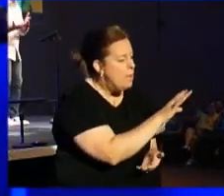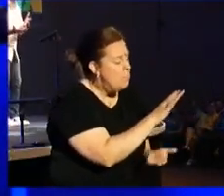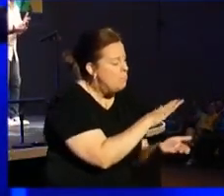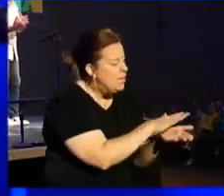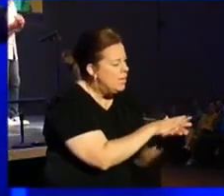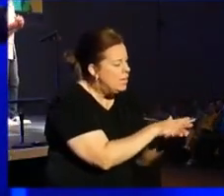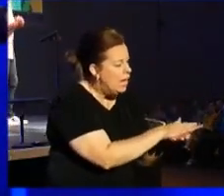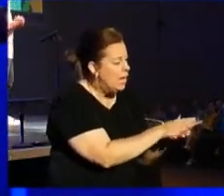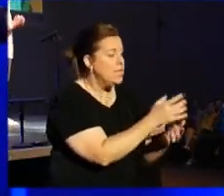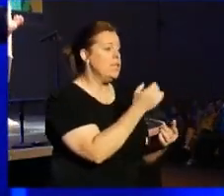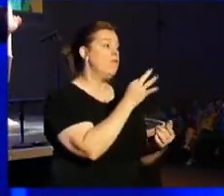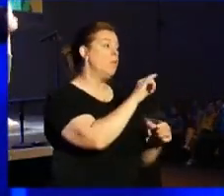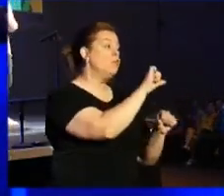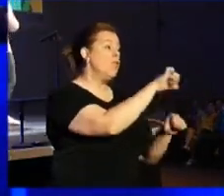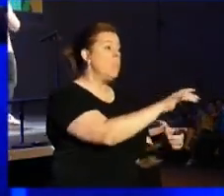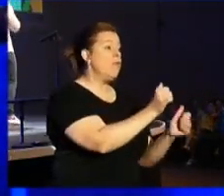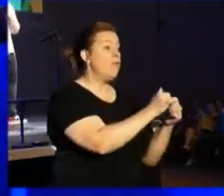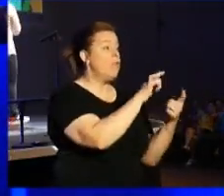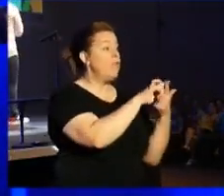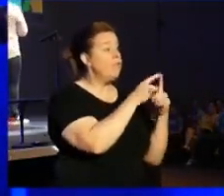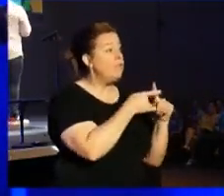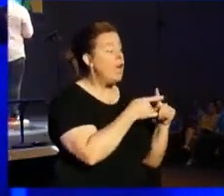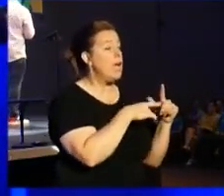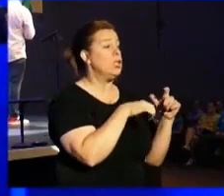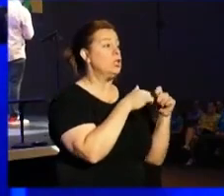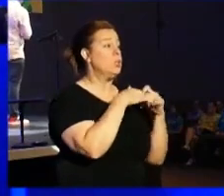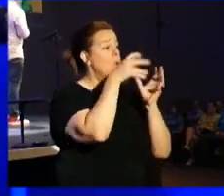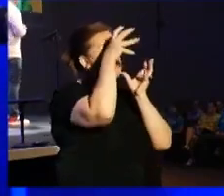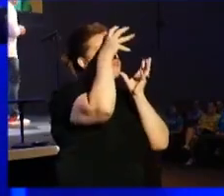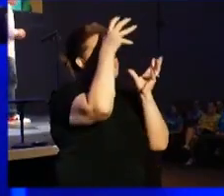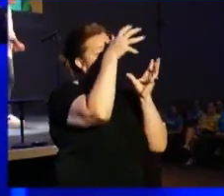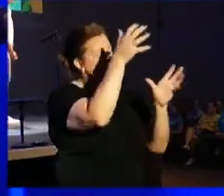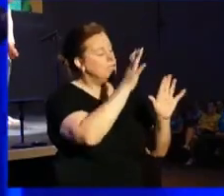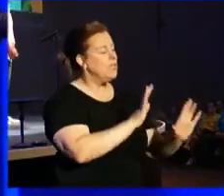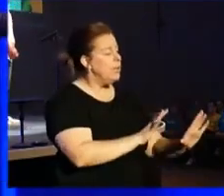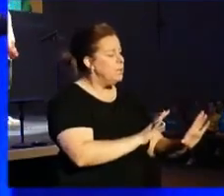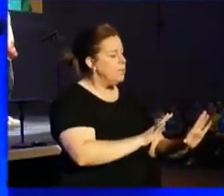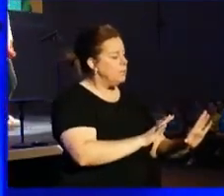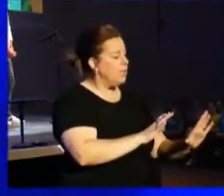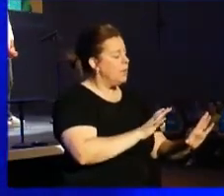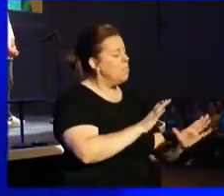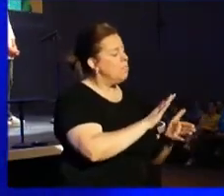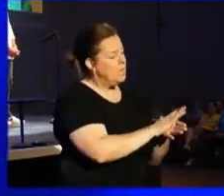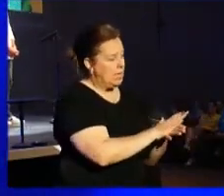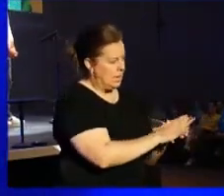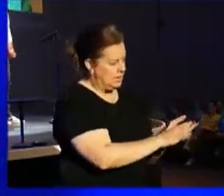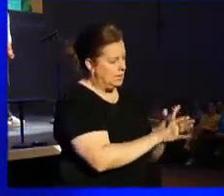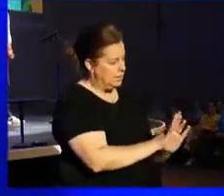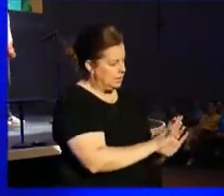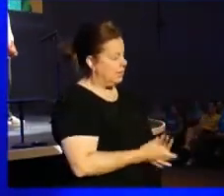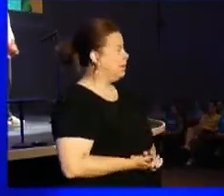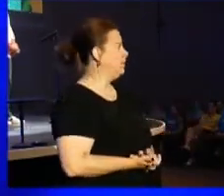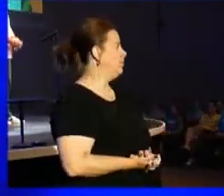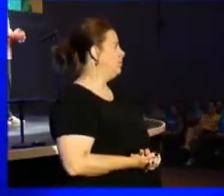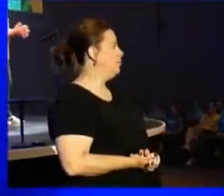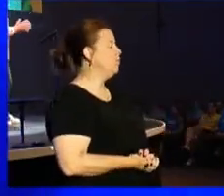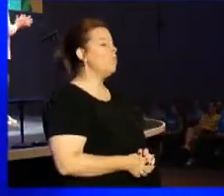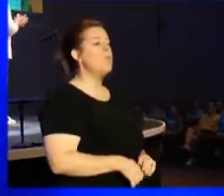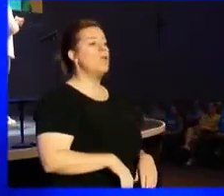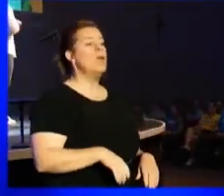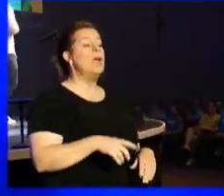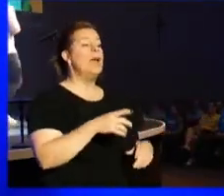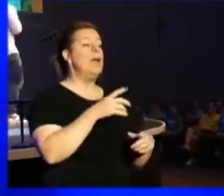their friend's house or we'd drop them off at their grandparents' house, we would say, hey, be nice. And then they got